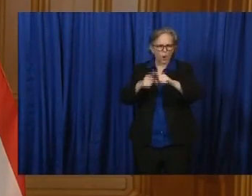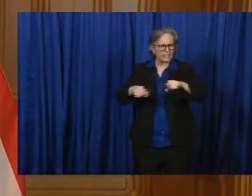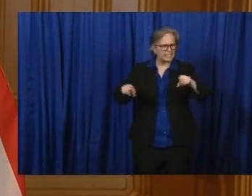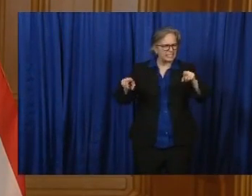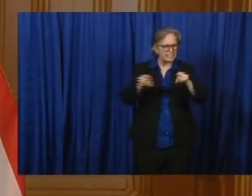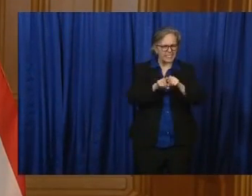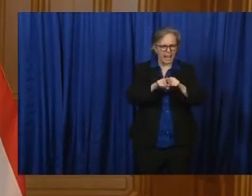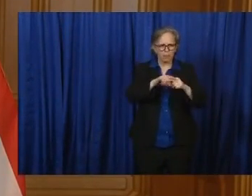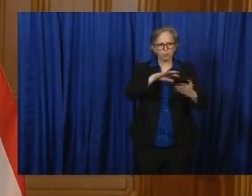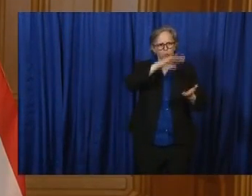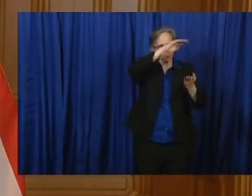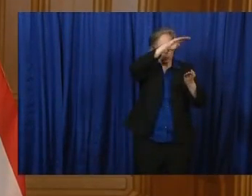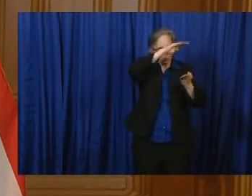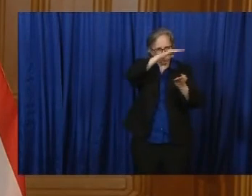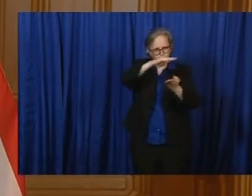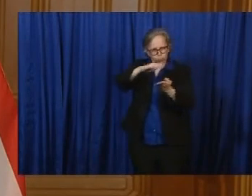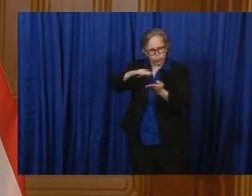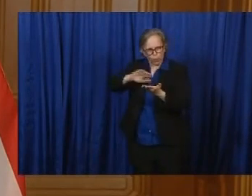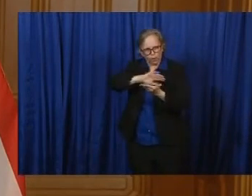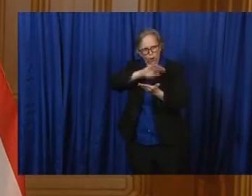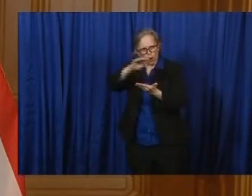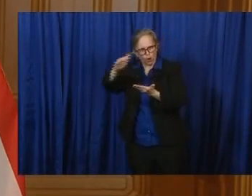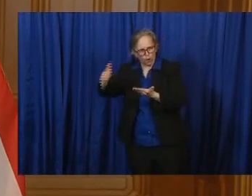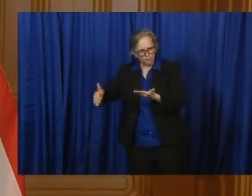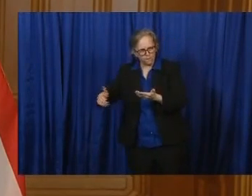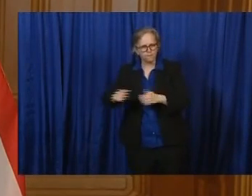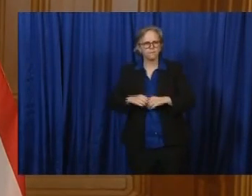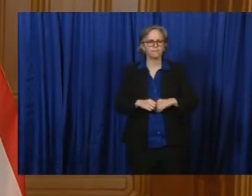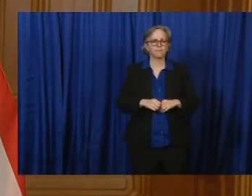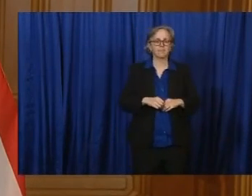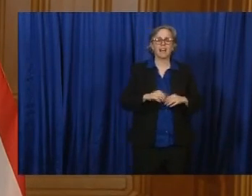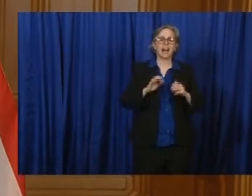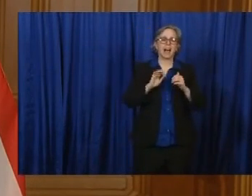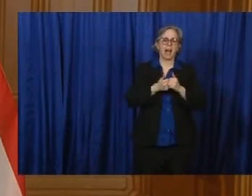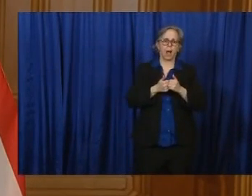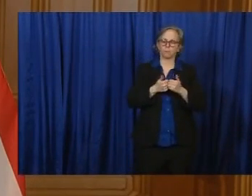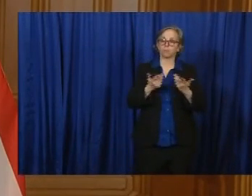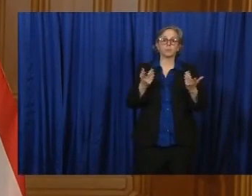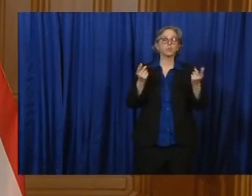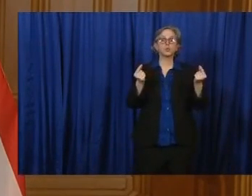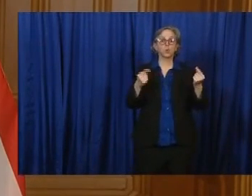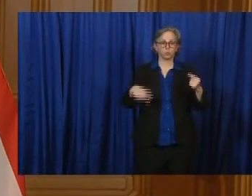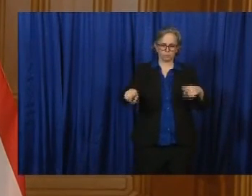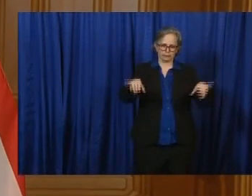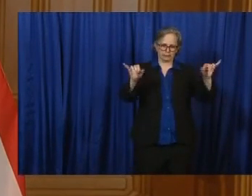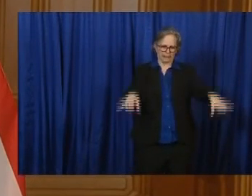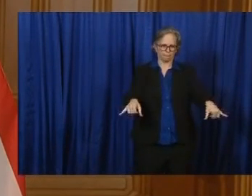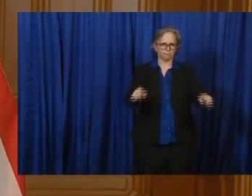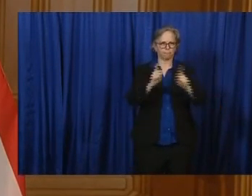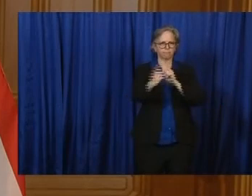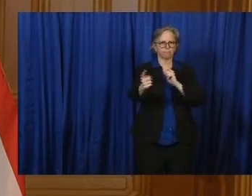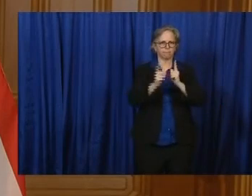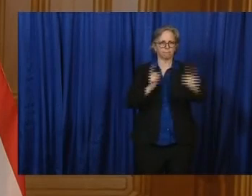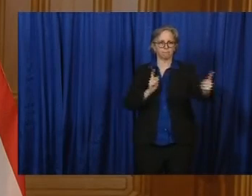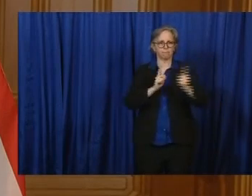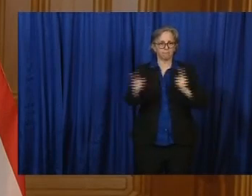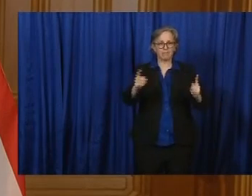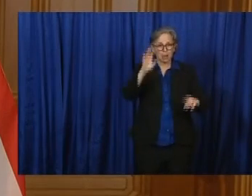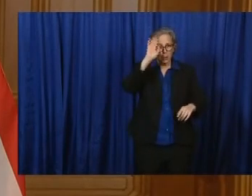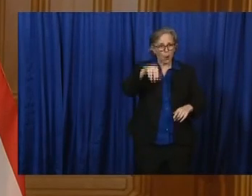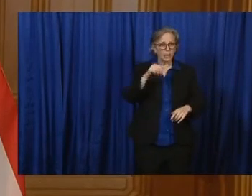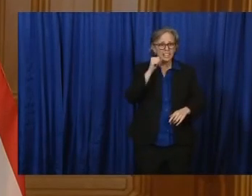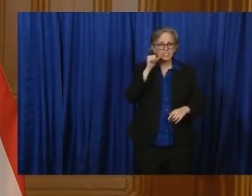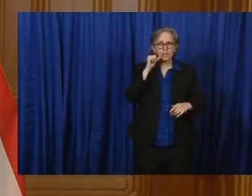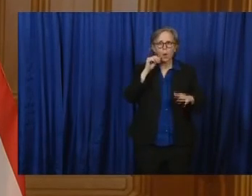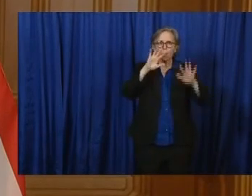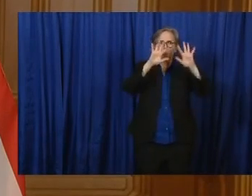people separate. It is certainly, if you looked at the weather yesterday, it was a great